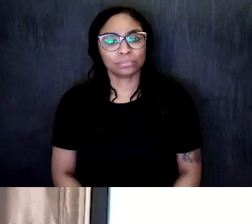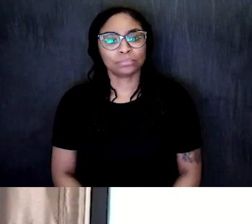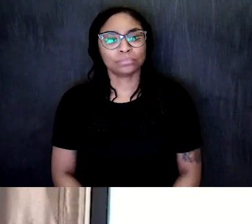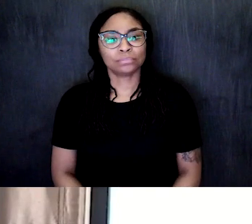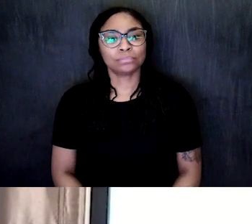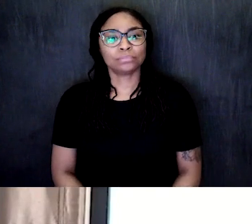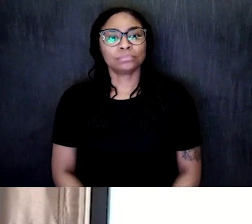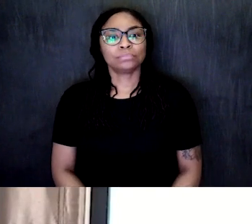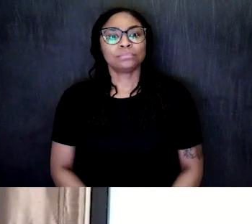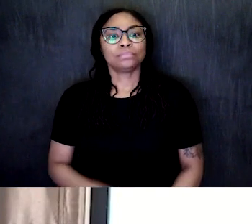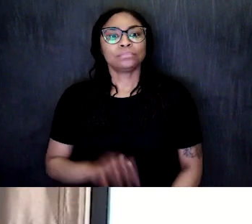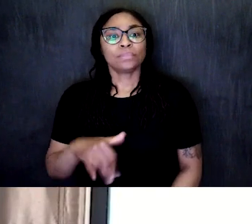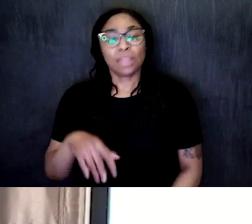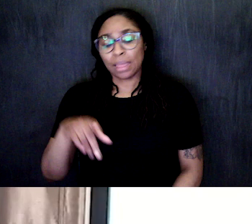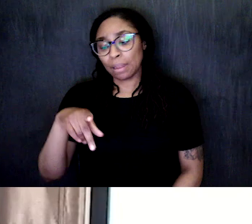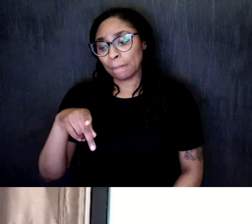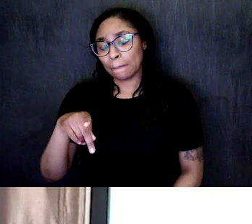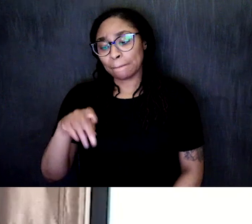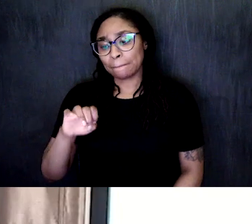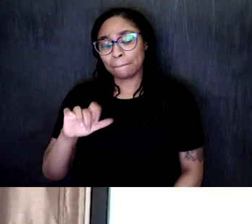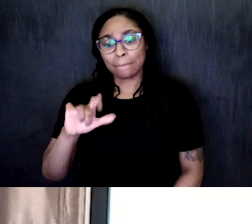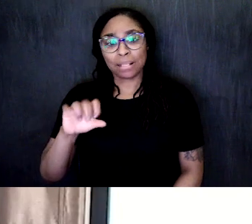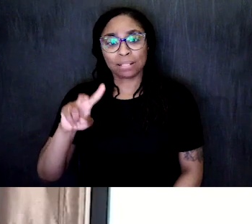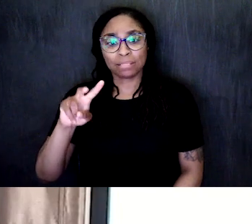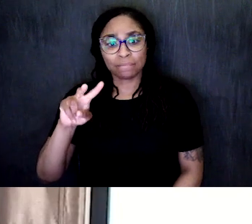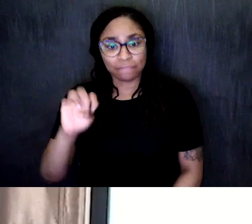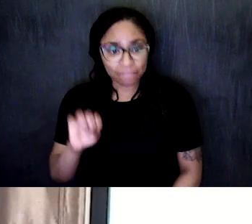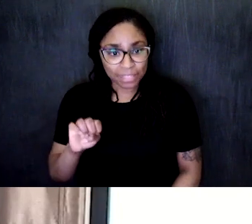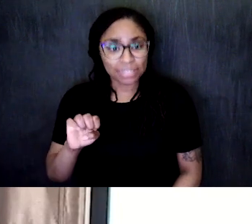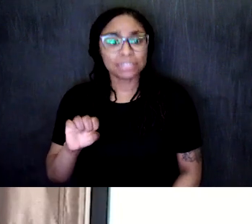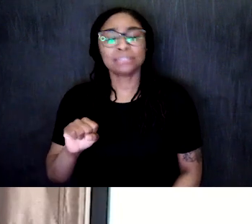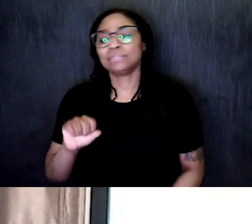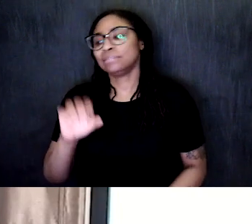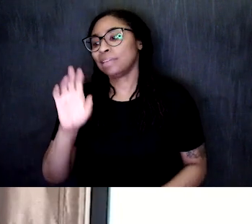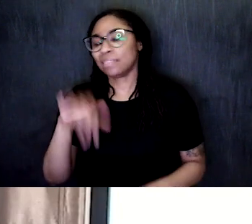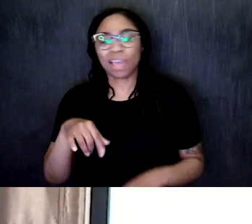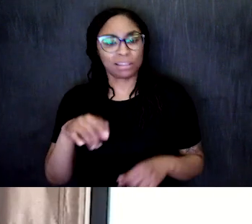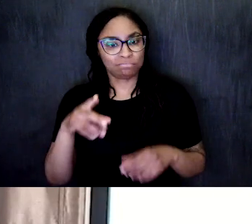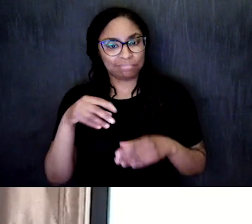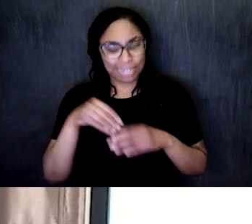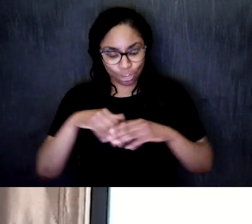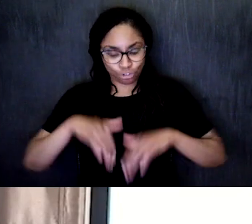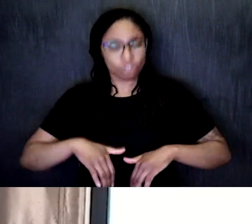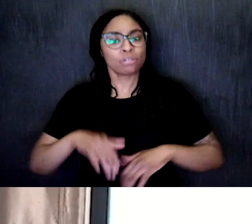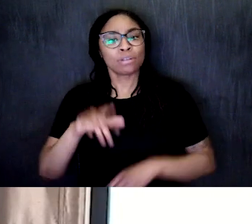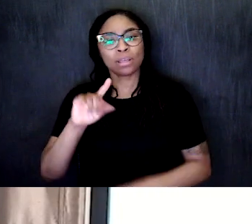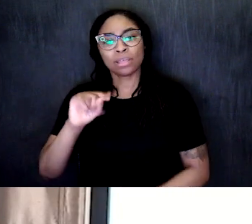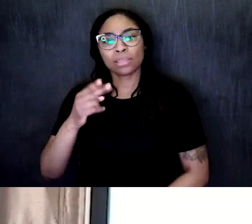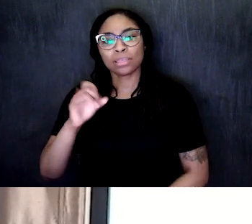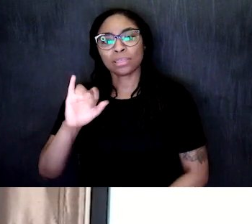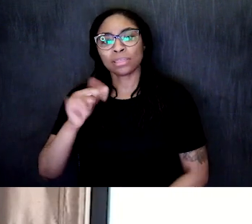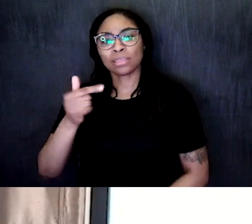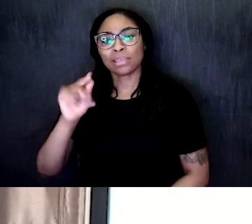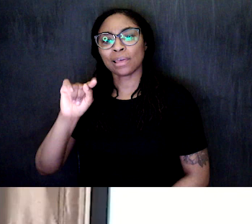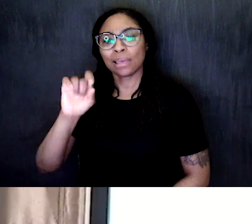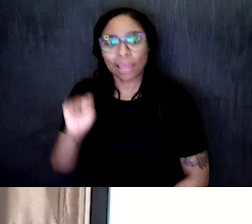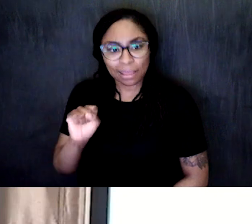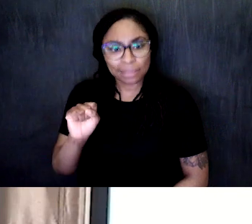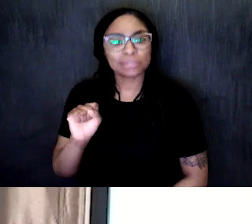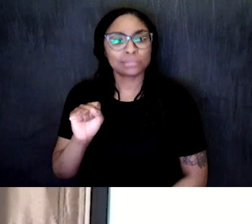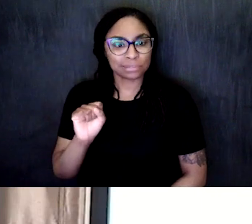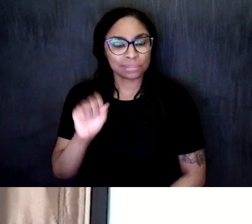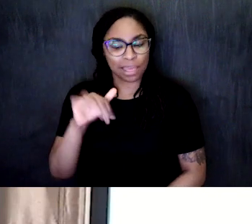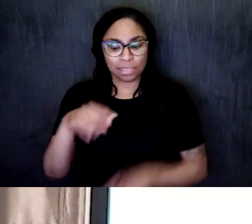And just release and relax the pelvis, the inner thighs, the knees. And then switch the